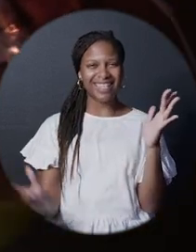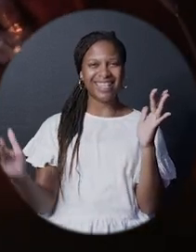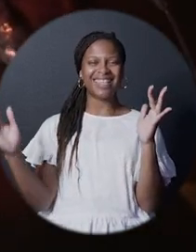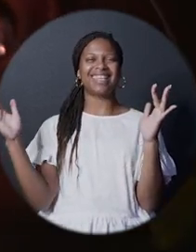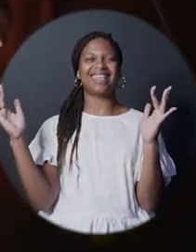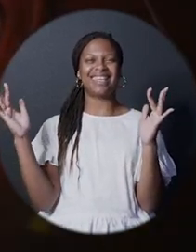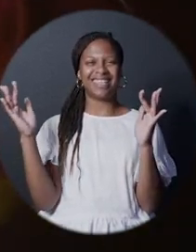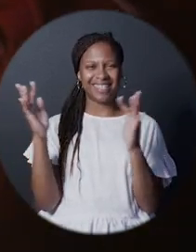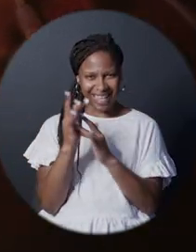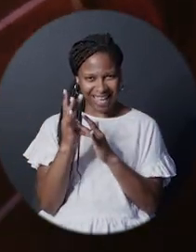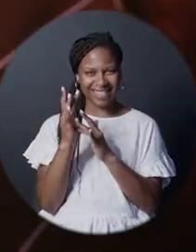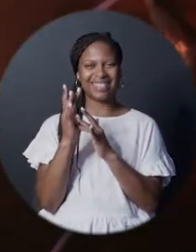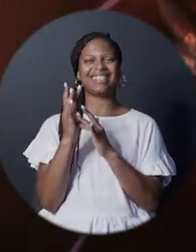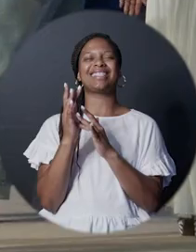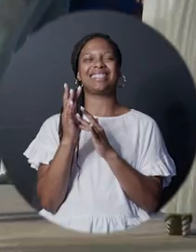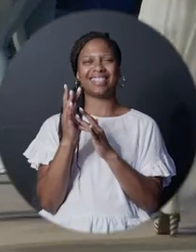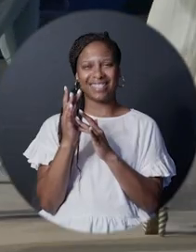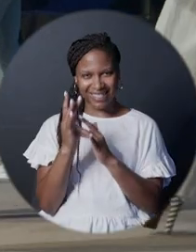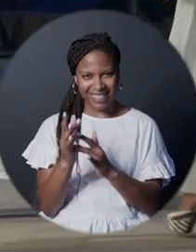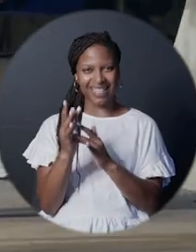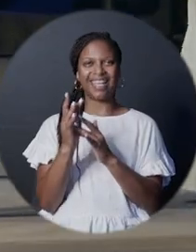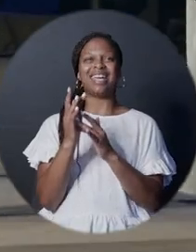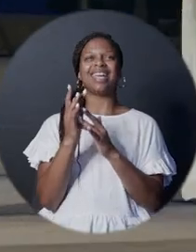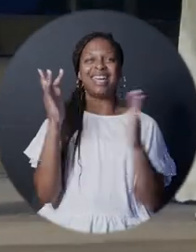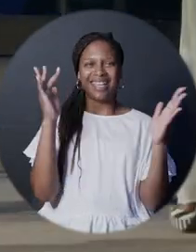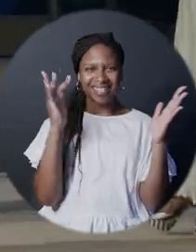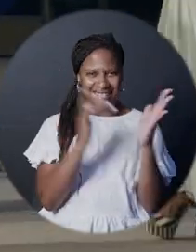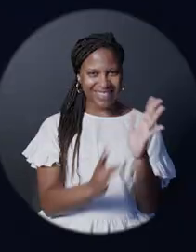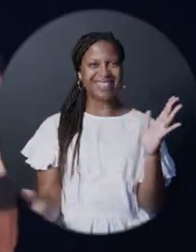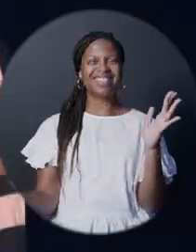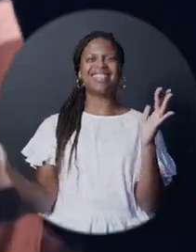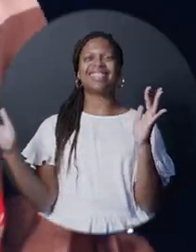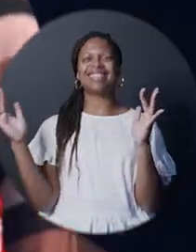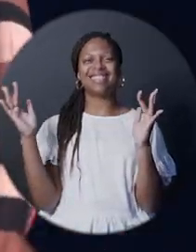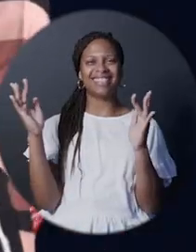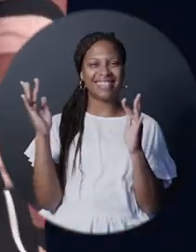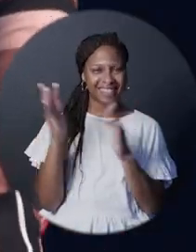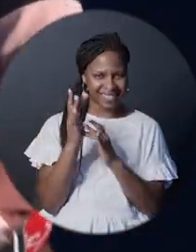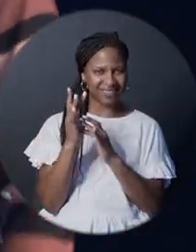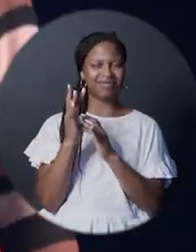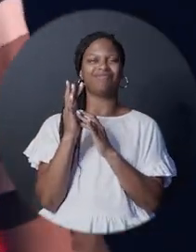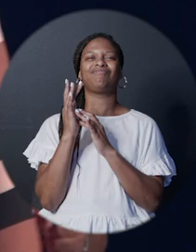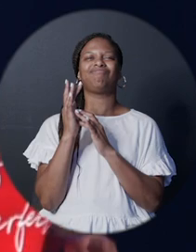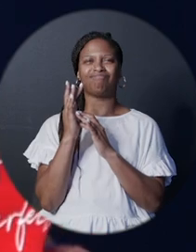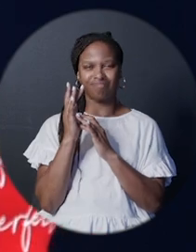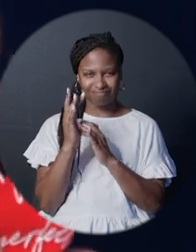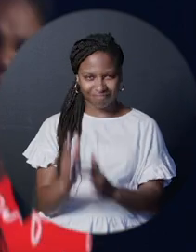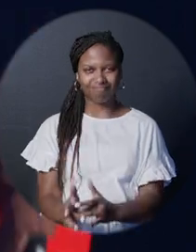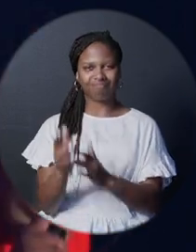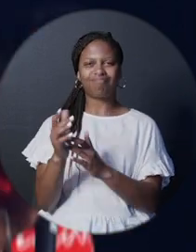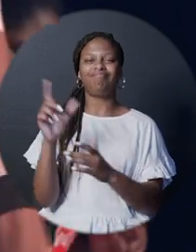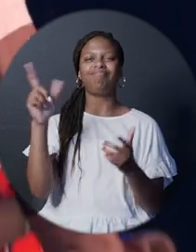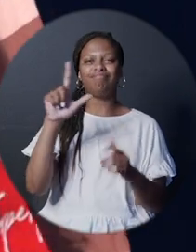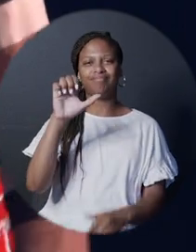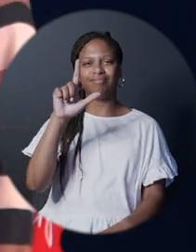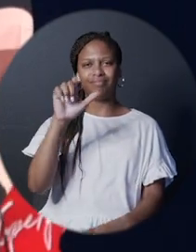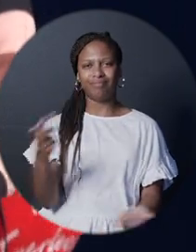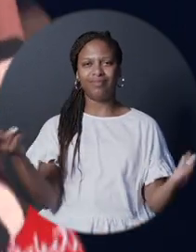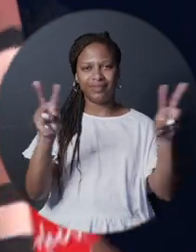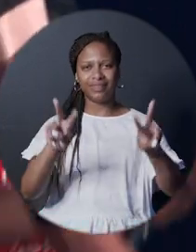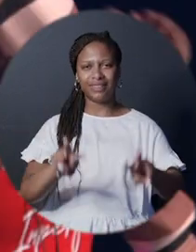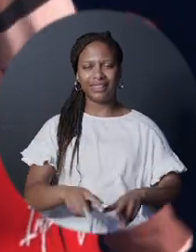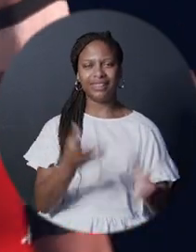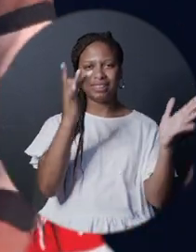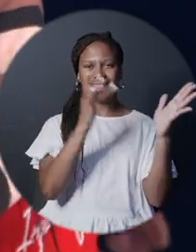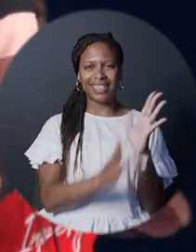Stay right there, say Jesus. What's his name? Call his name. The lily of